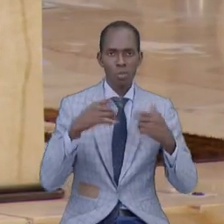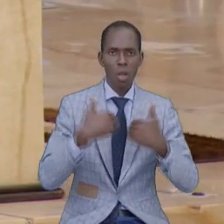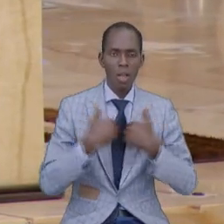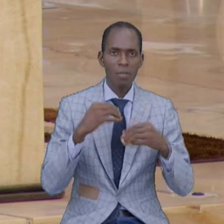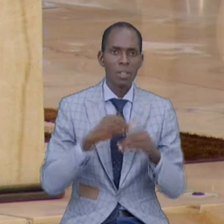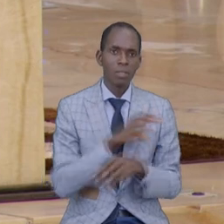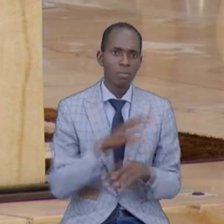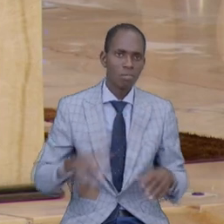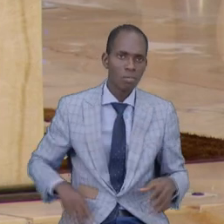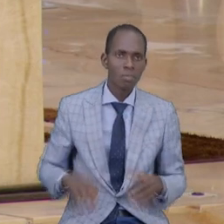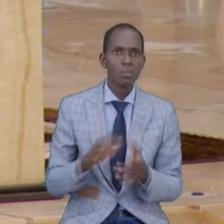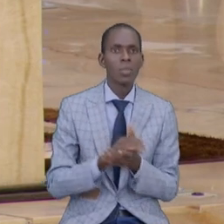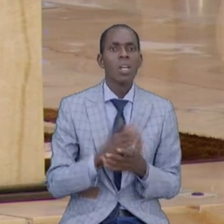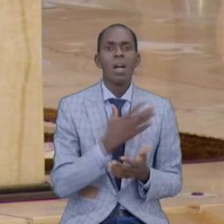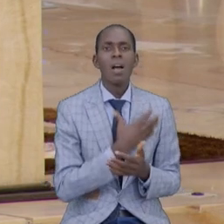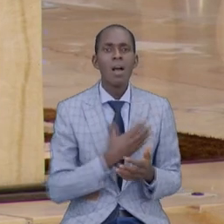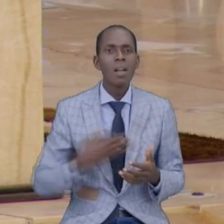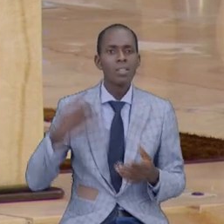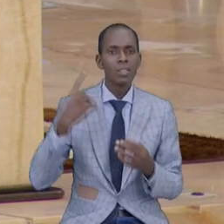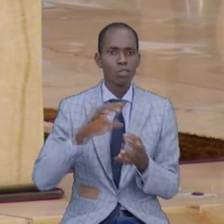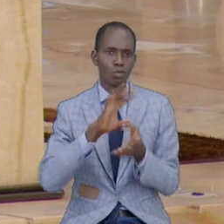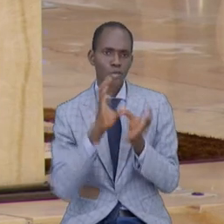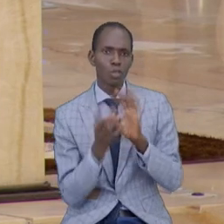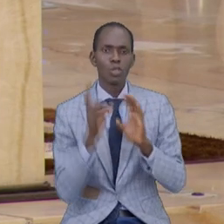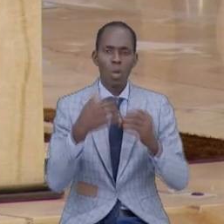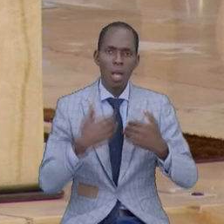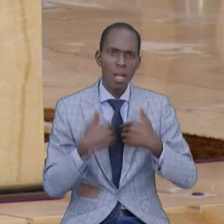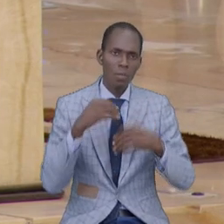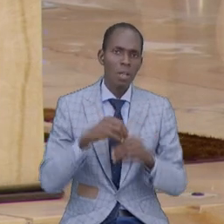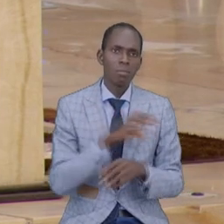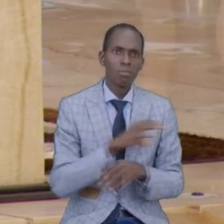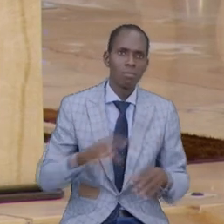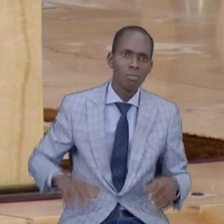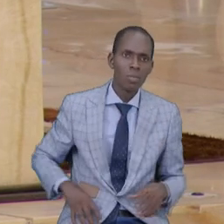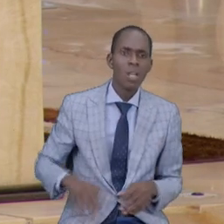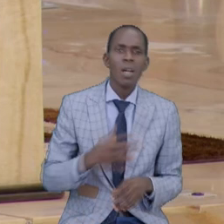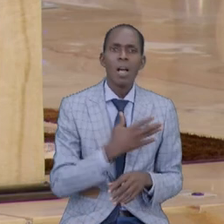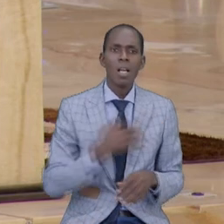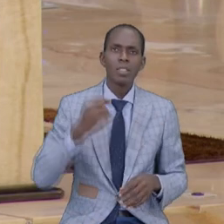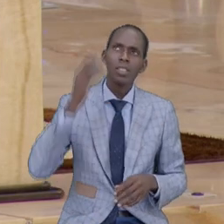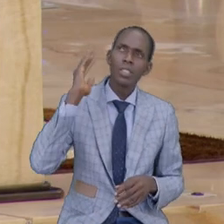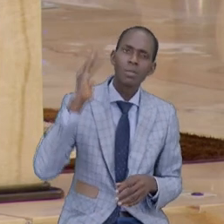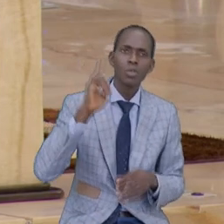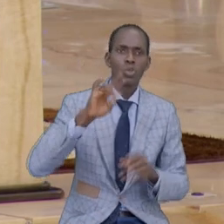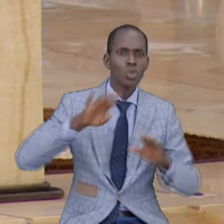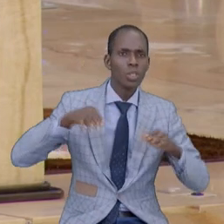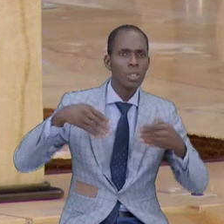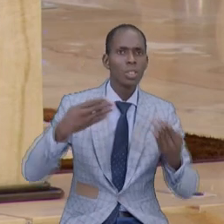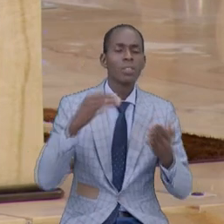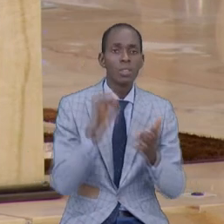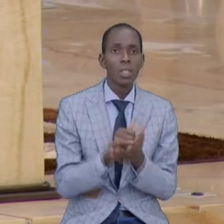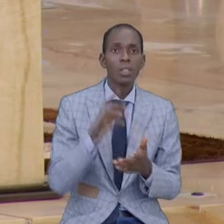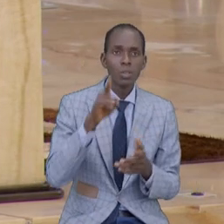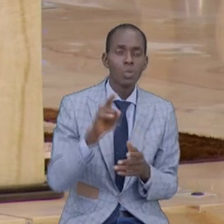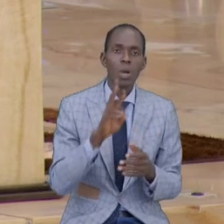Christ, and the conversion you had in Christ, and the testimony you gave that you belong